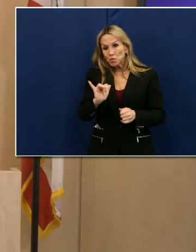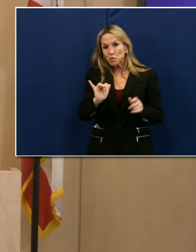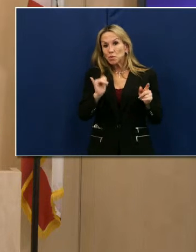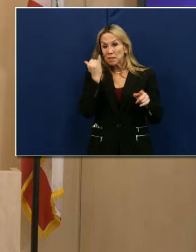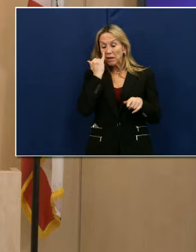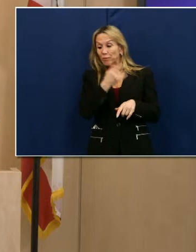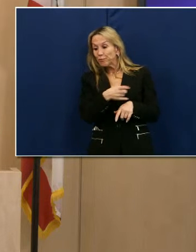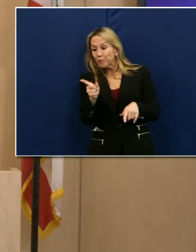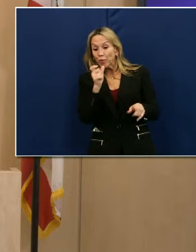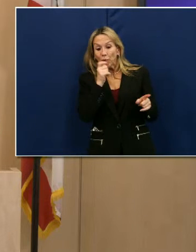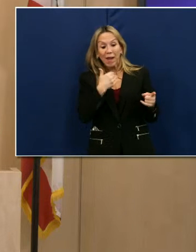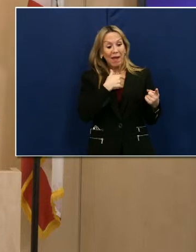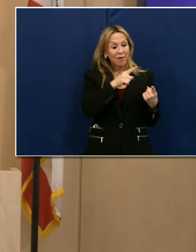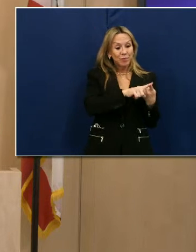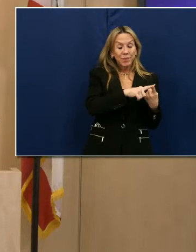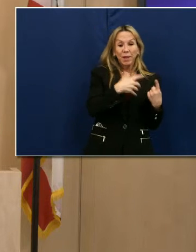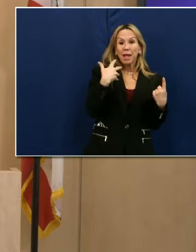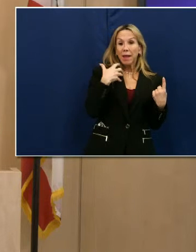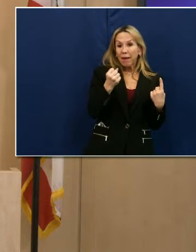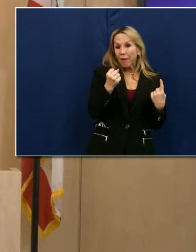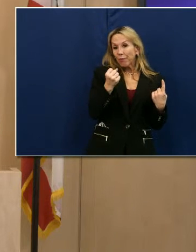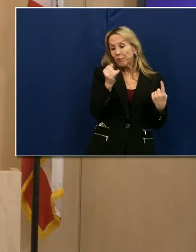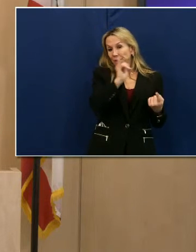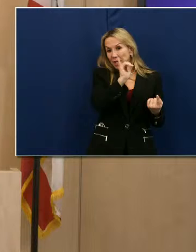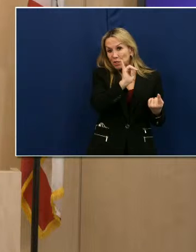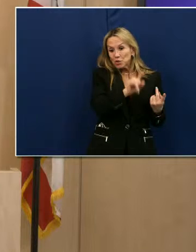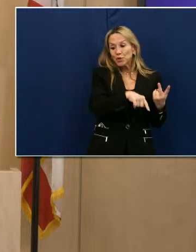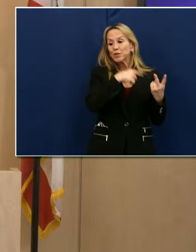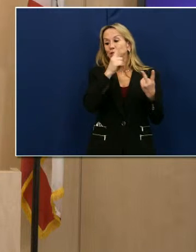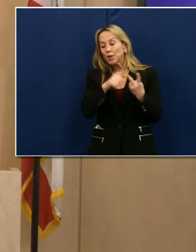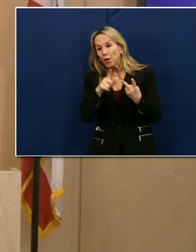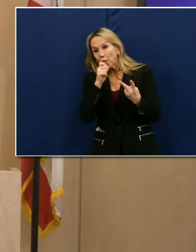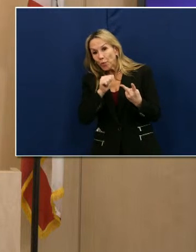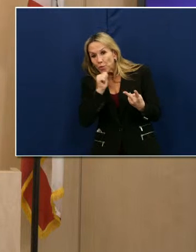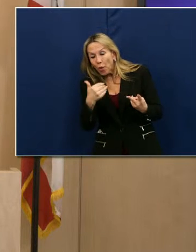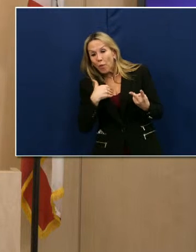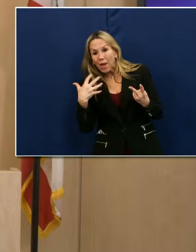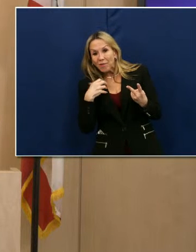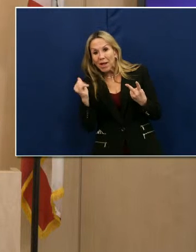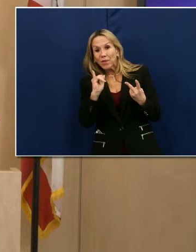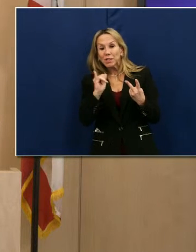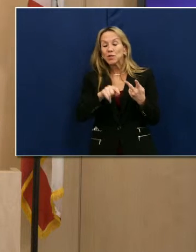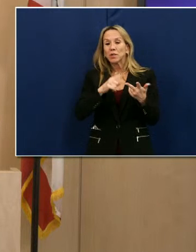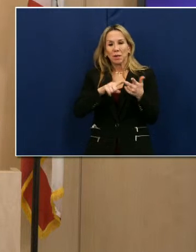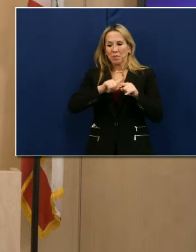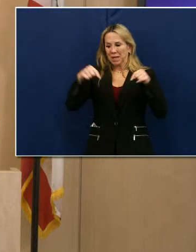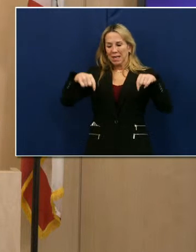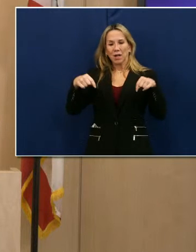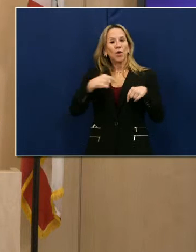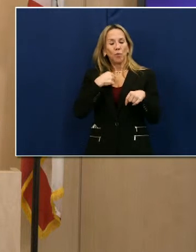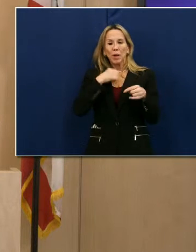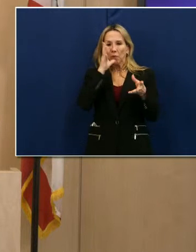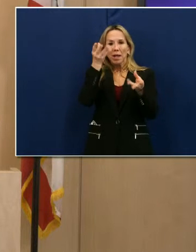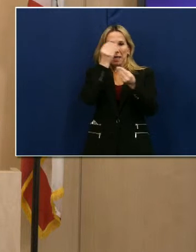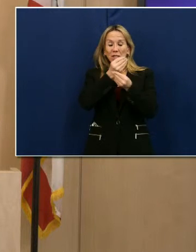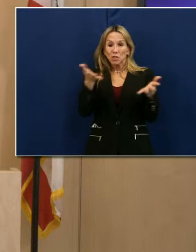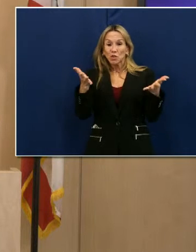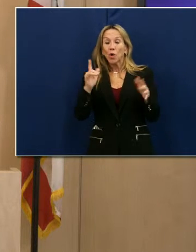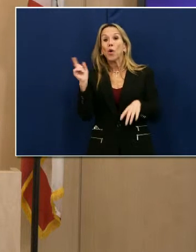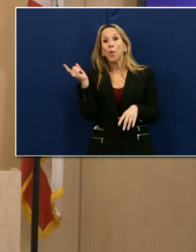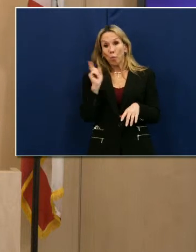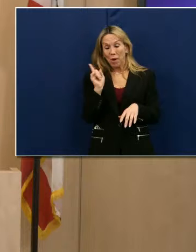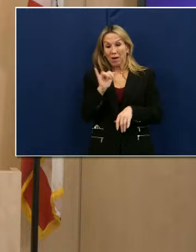healthcare insurance. Their providers will be letting them know, but we will be letting you know that vaccine is available at providers